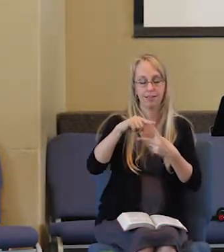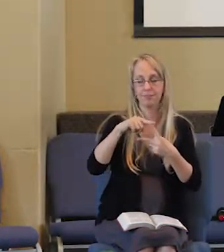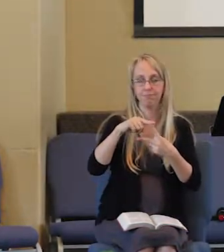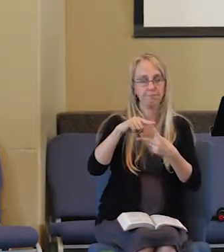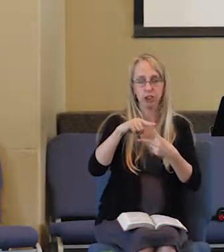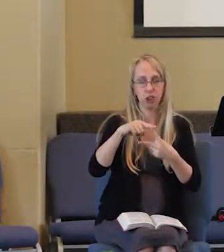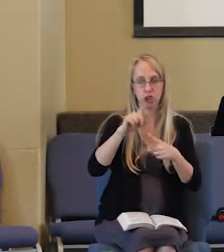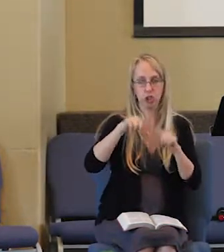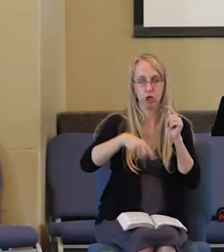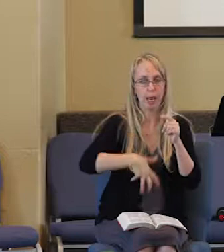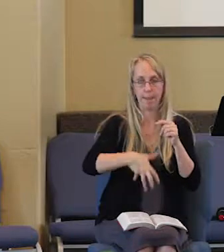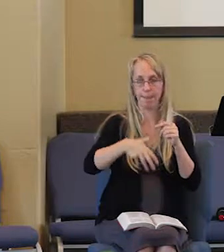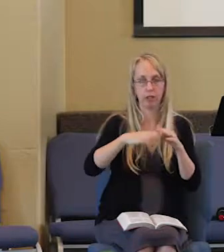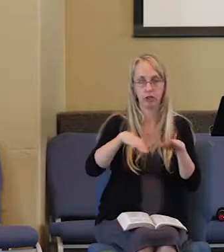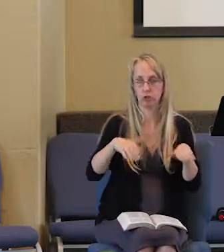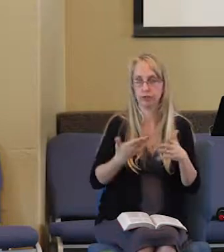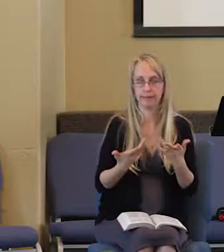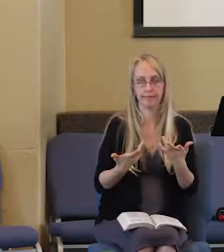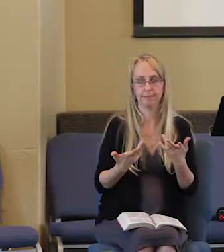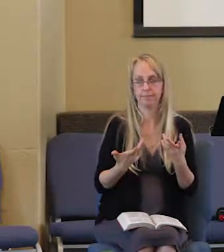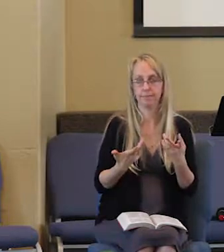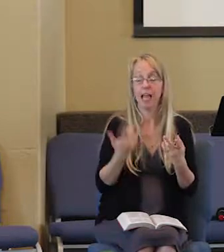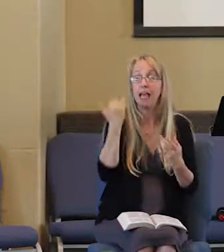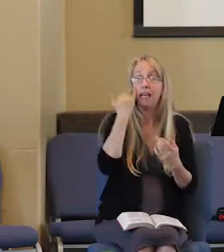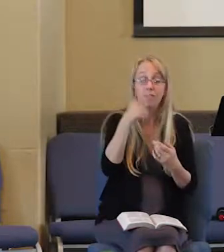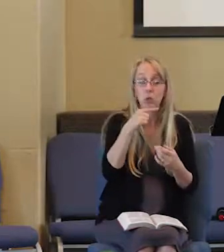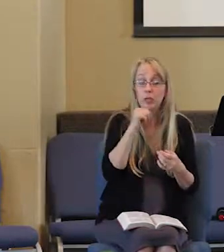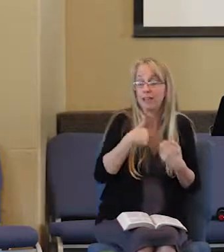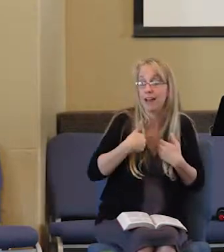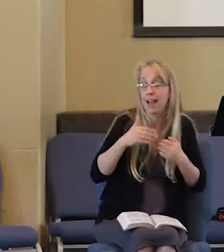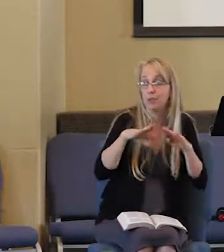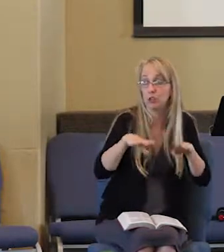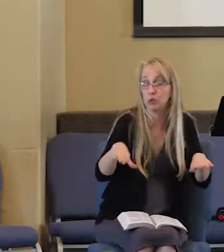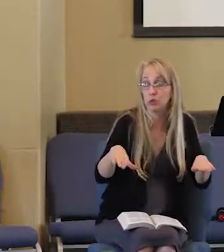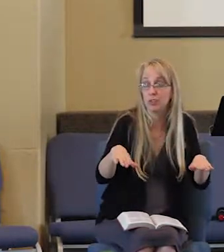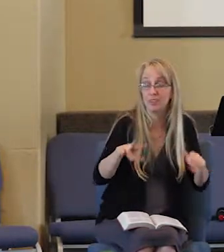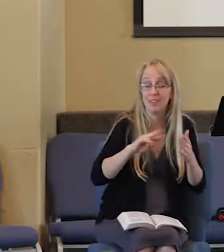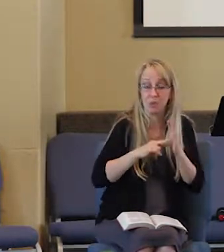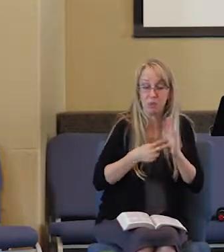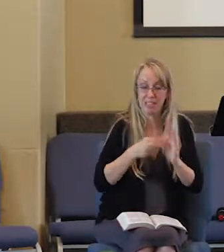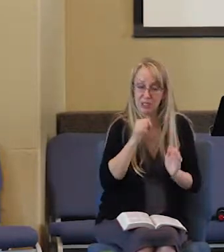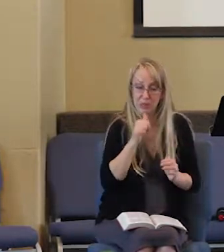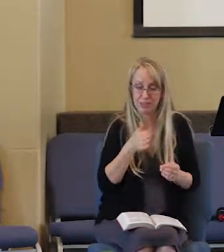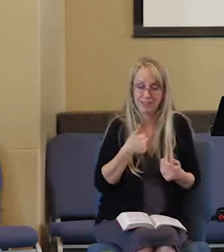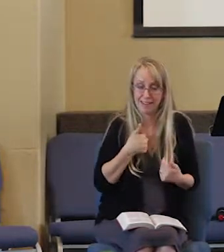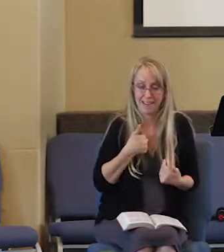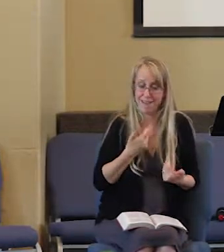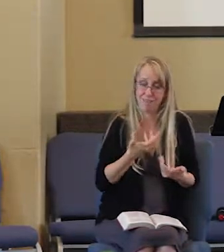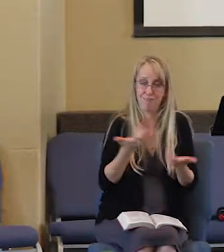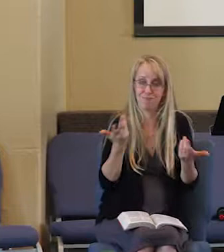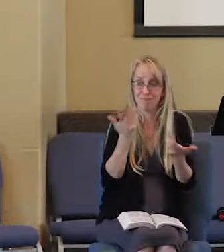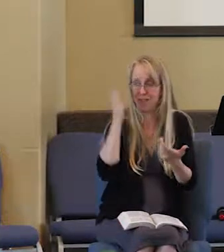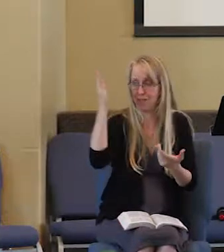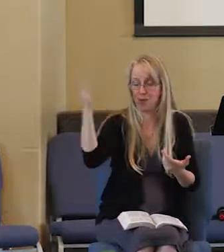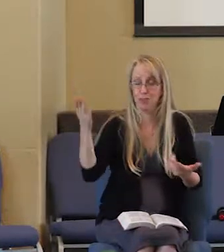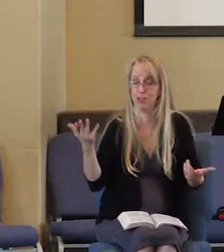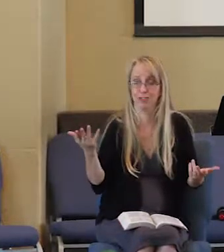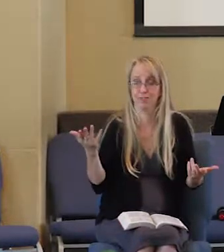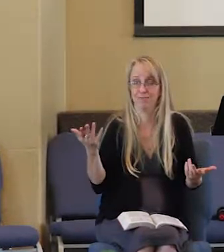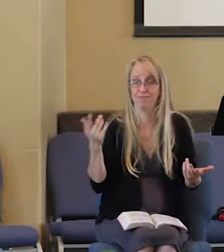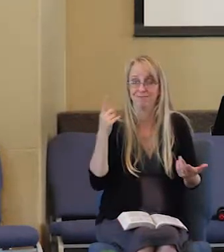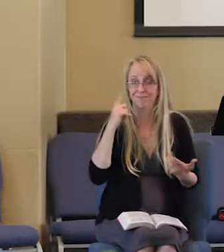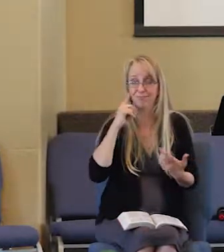Hannah could bear no children. And if you didn't have children, then you didn't have a